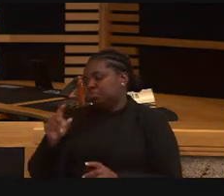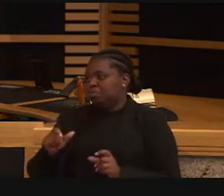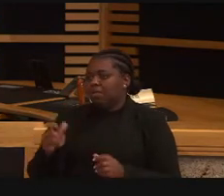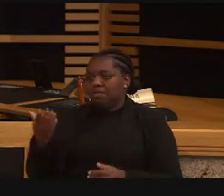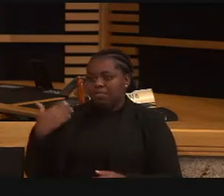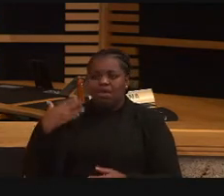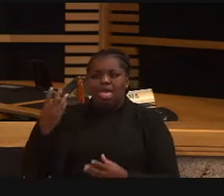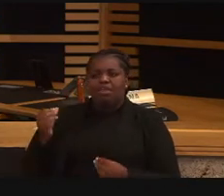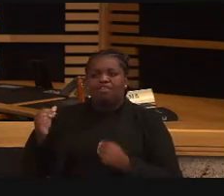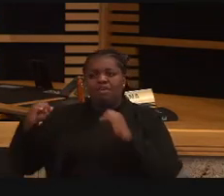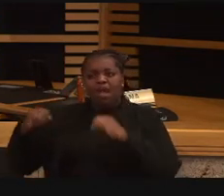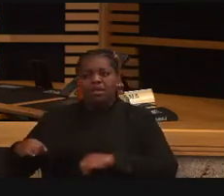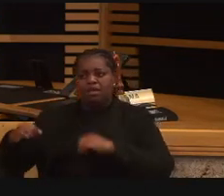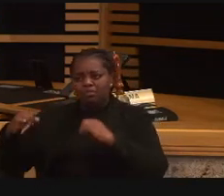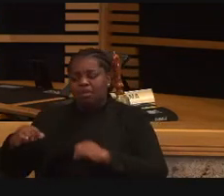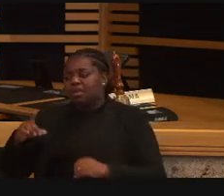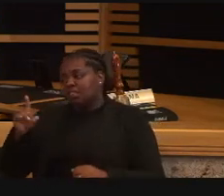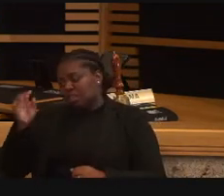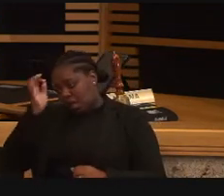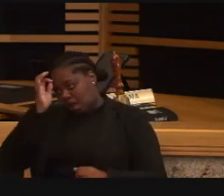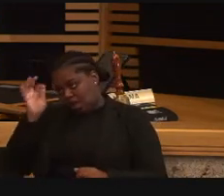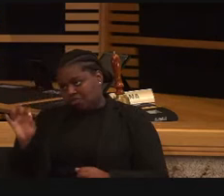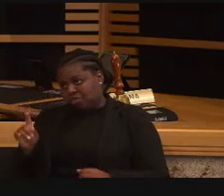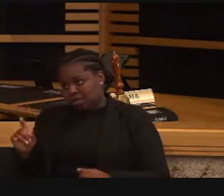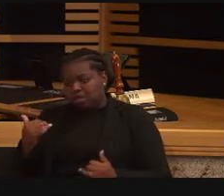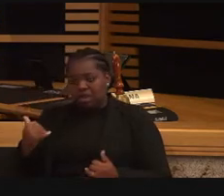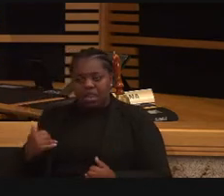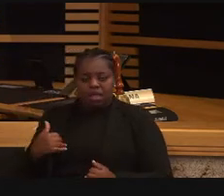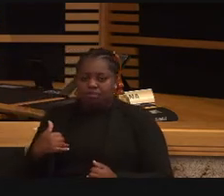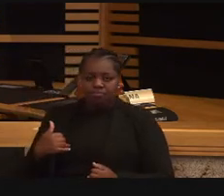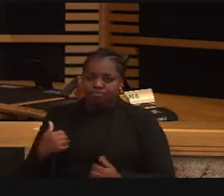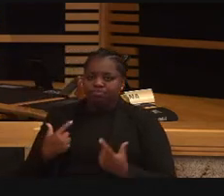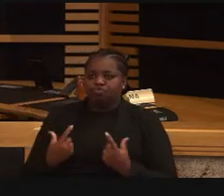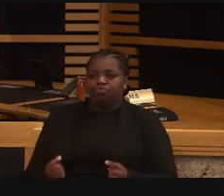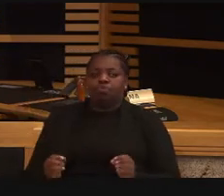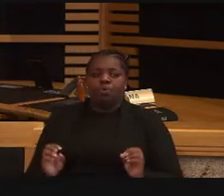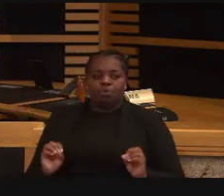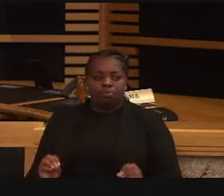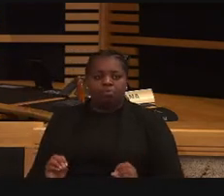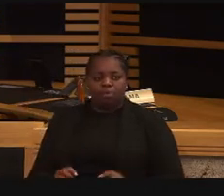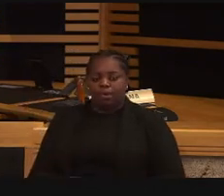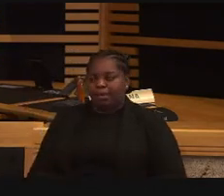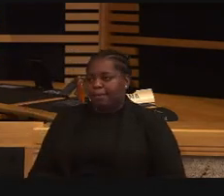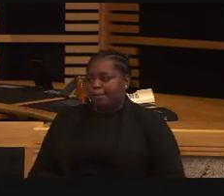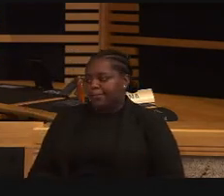kwakunesivumelwano esithile urhulumente angadasionarish.